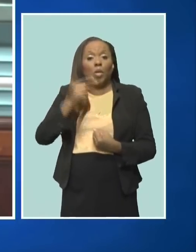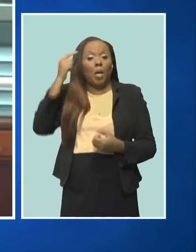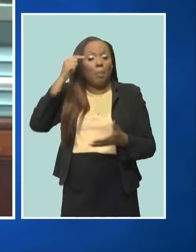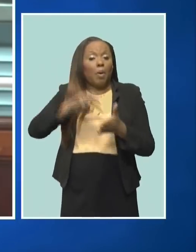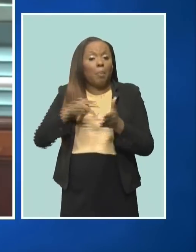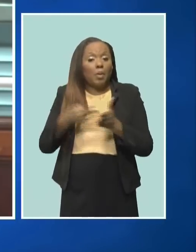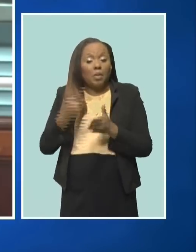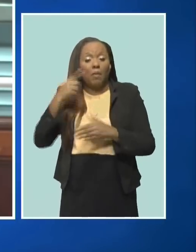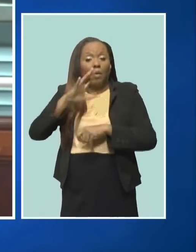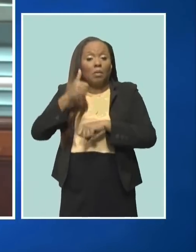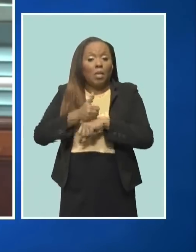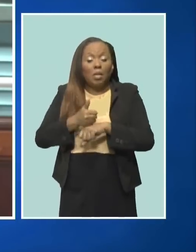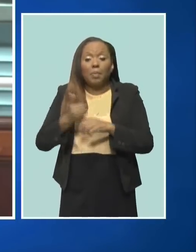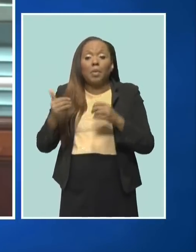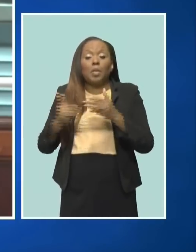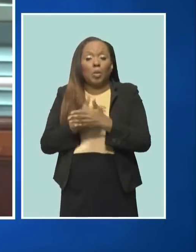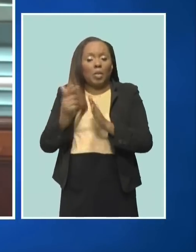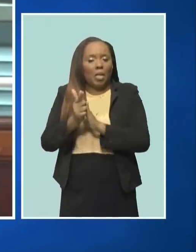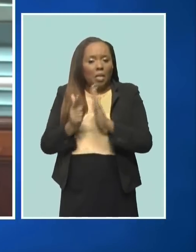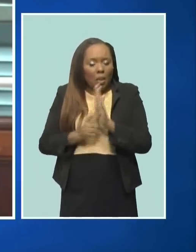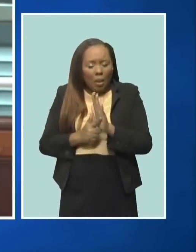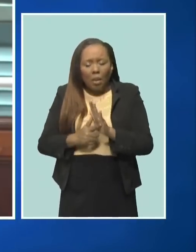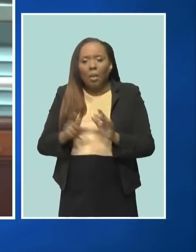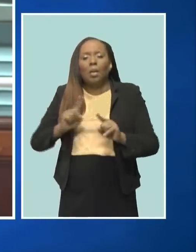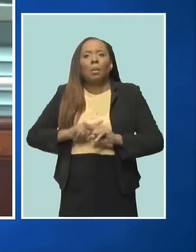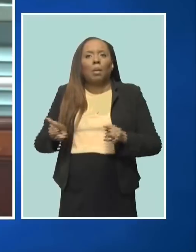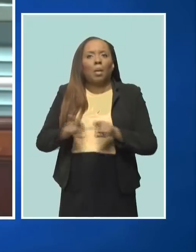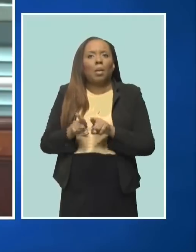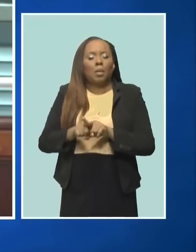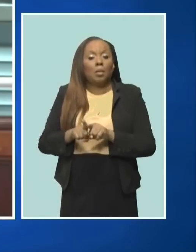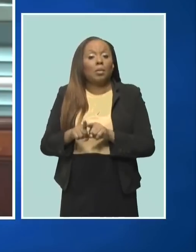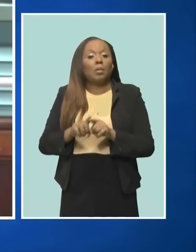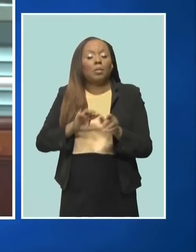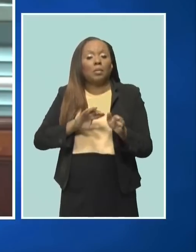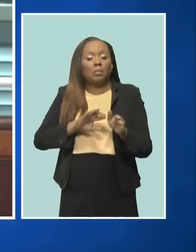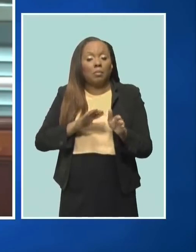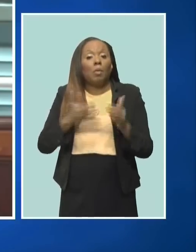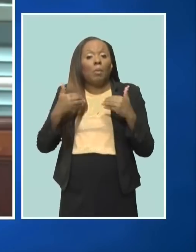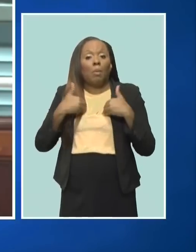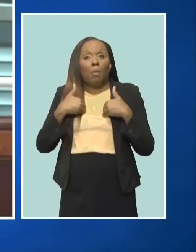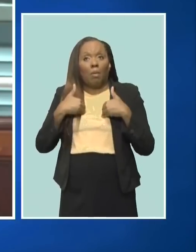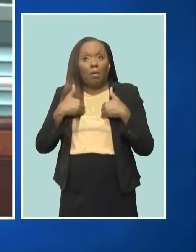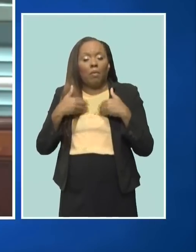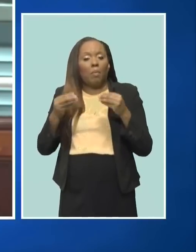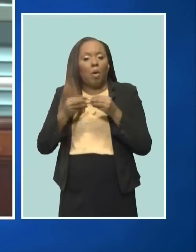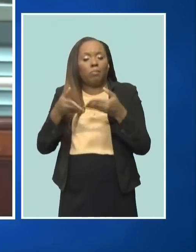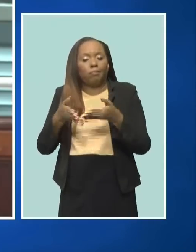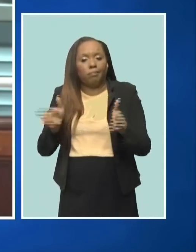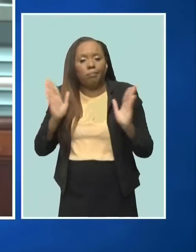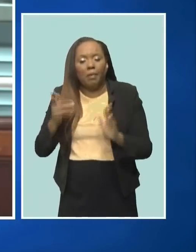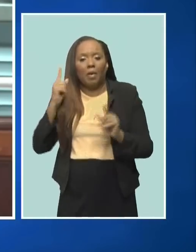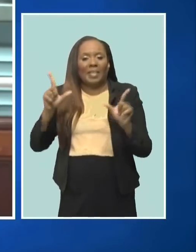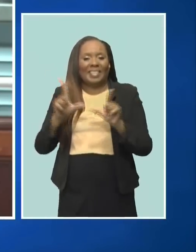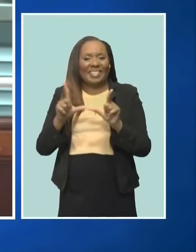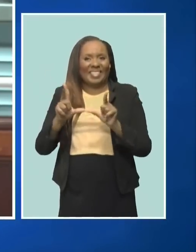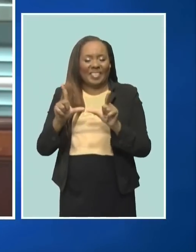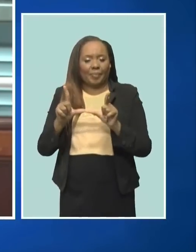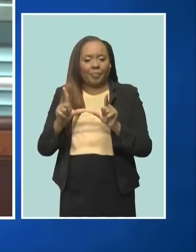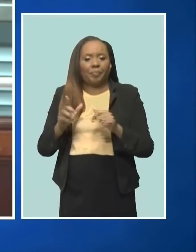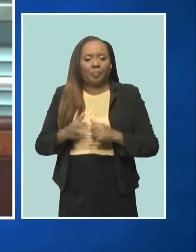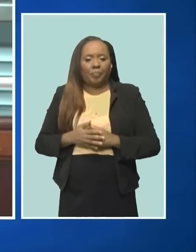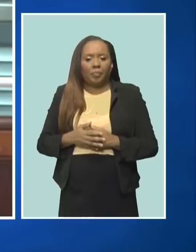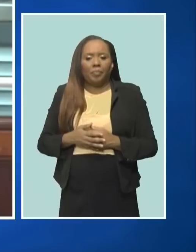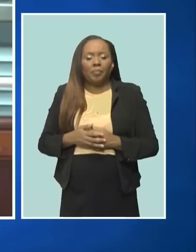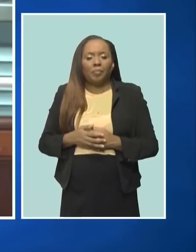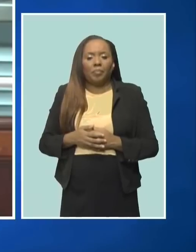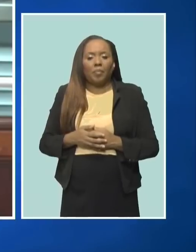that, we also have an expanded licensing regime. Clearly, we should be able to understand that we have an